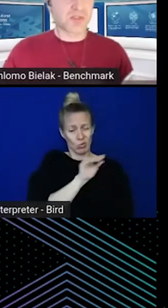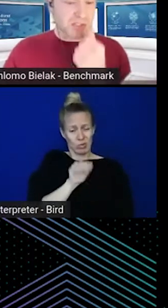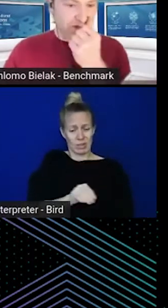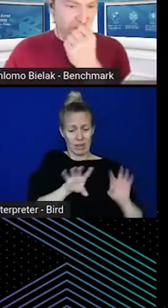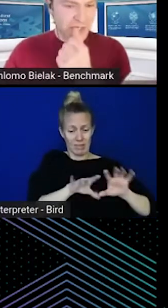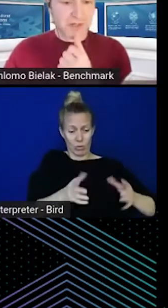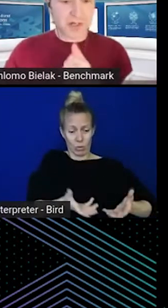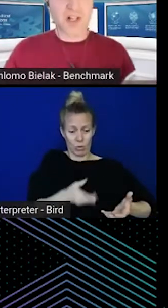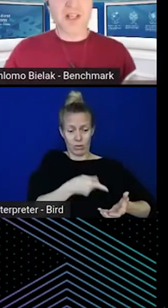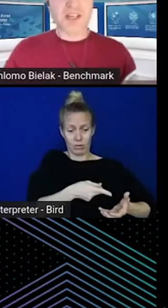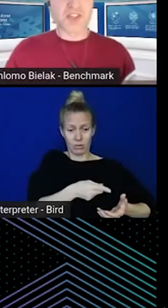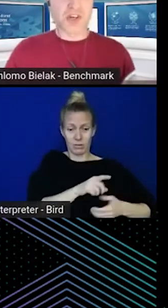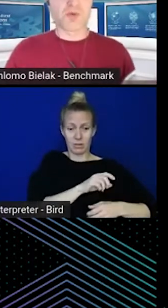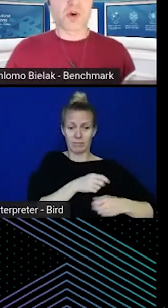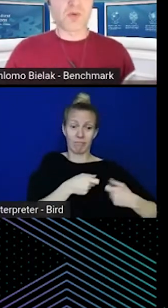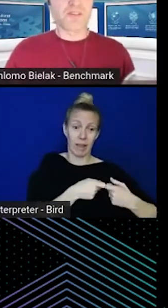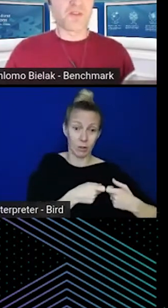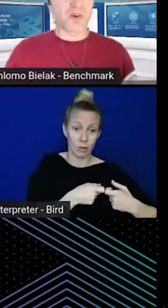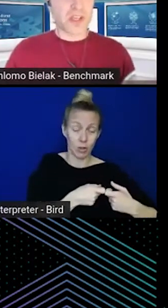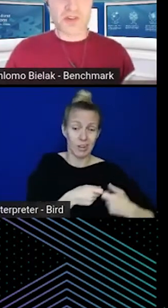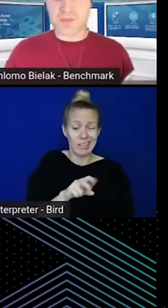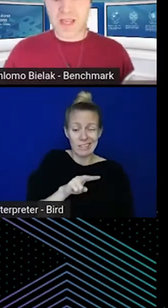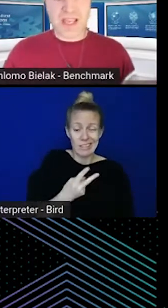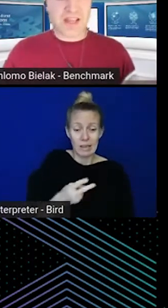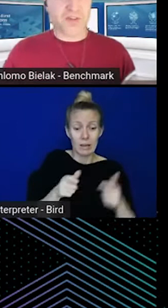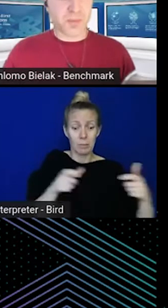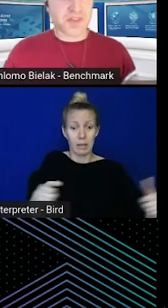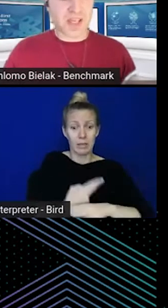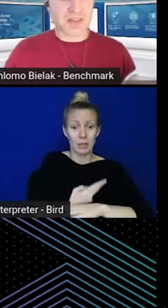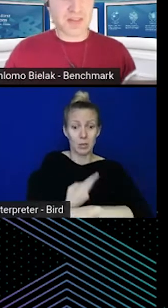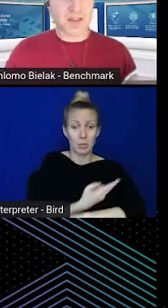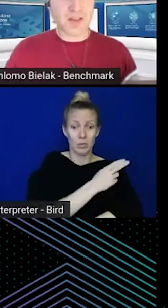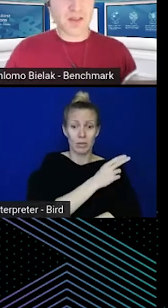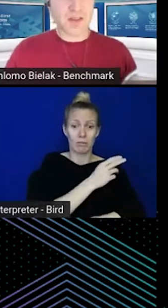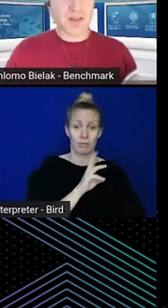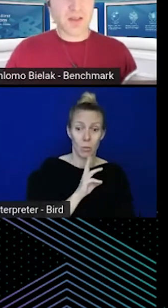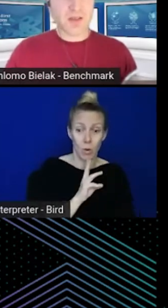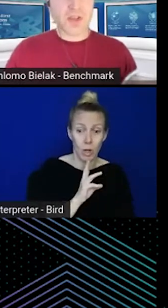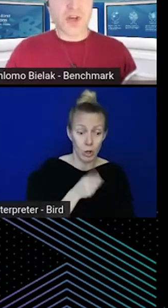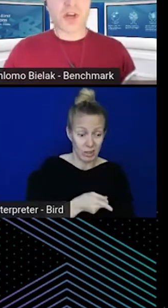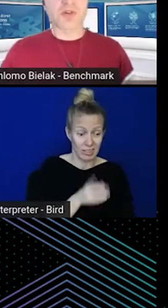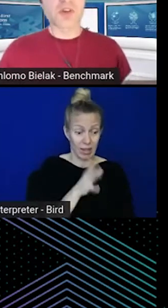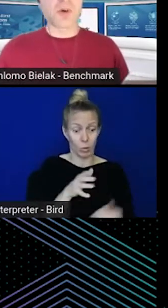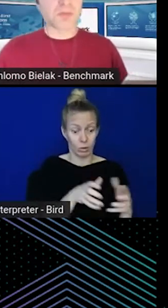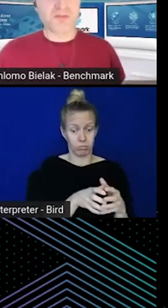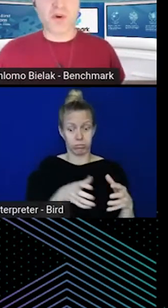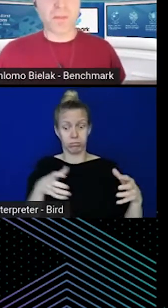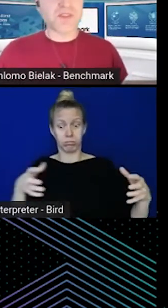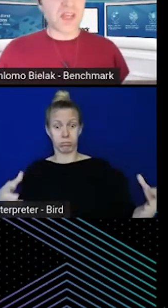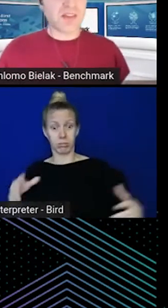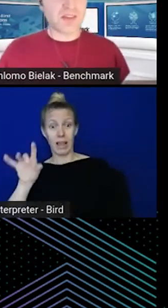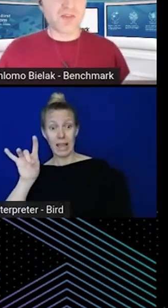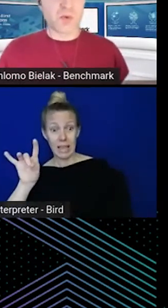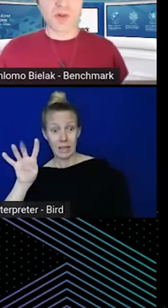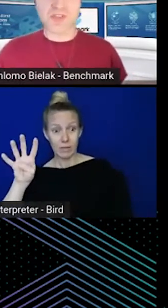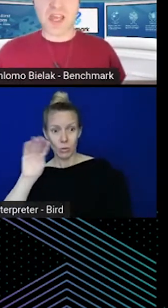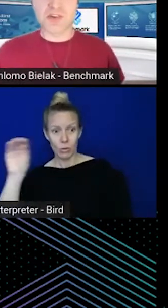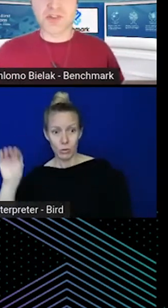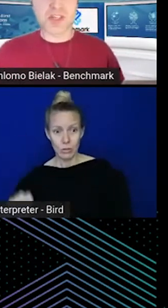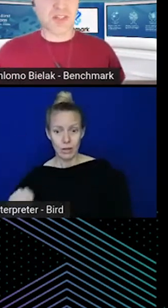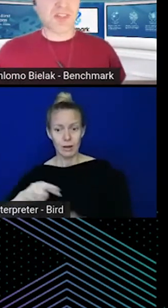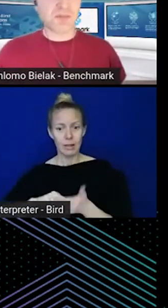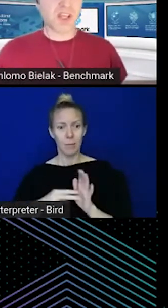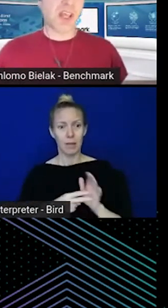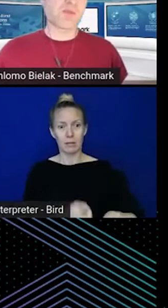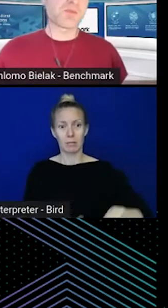most usage of water, is going to grow in 4 years by 84%. You're going to go to almost 4% of the world's